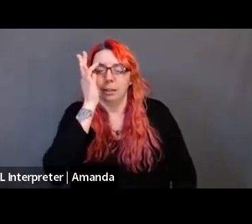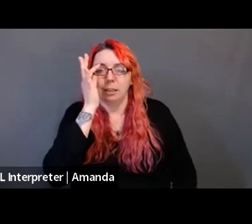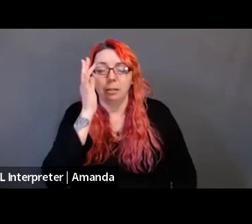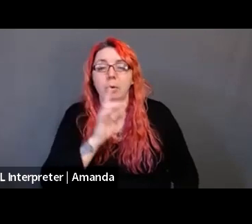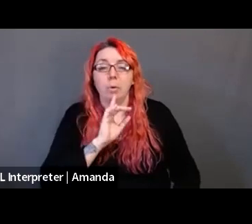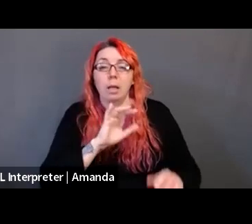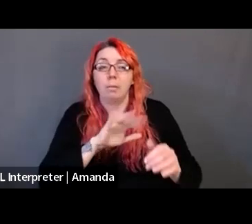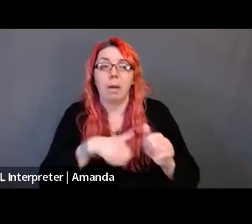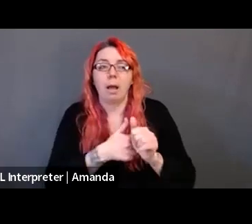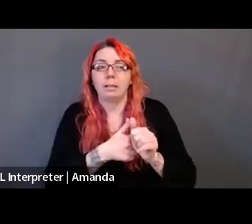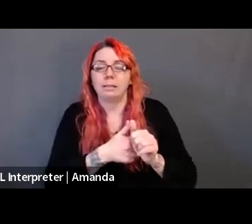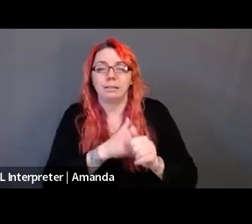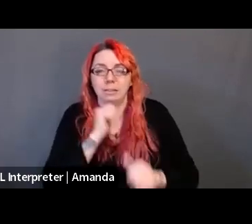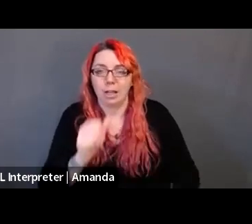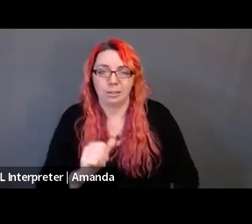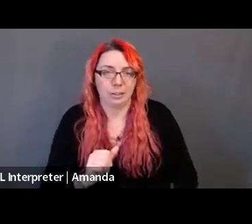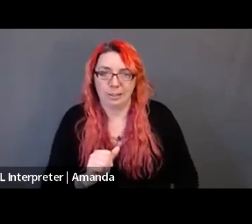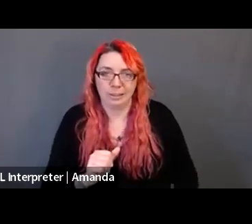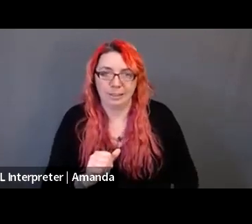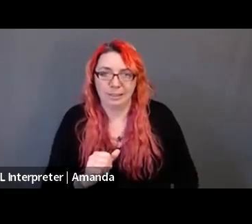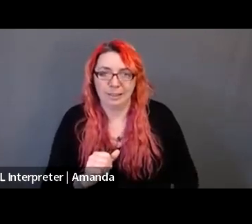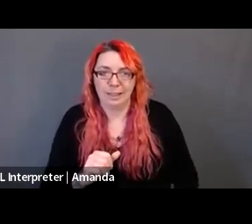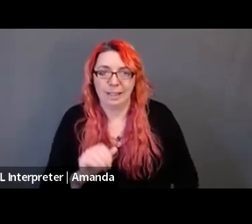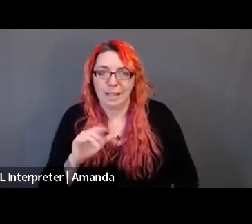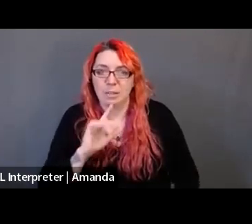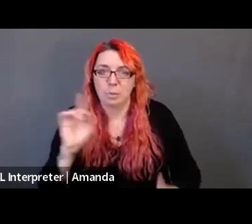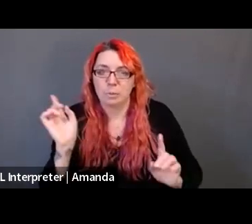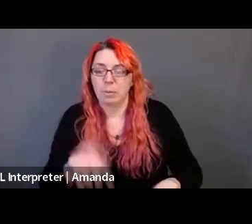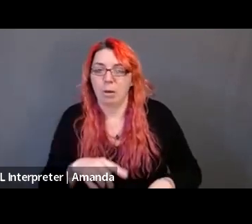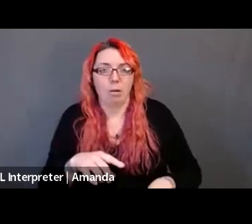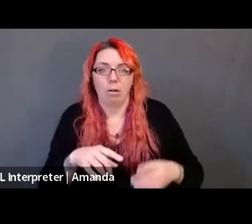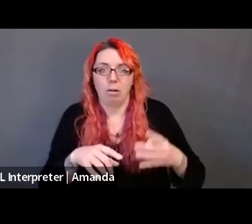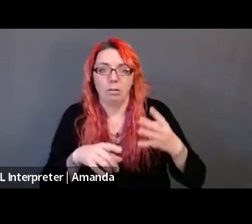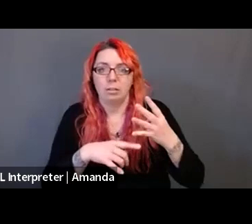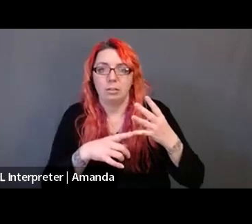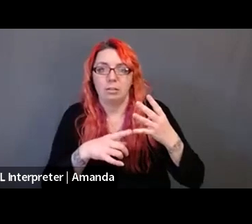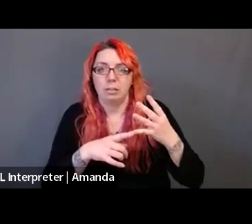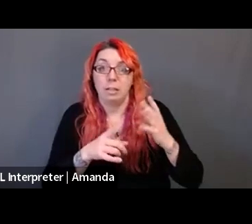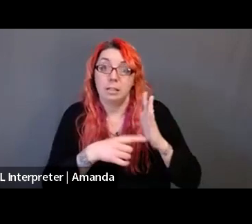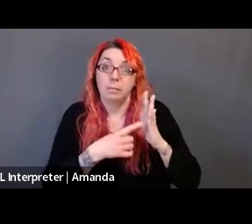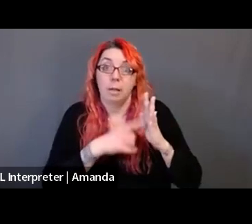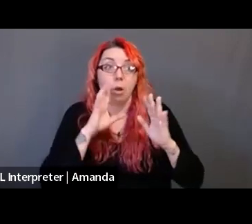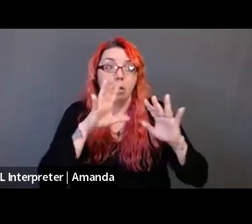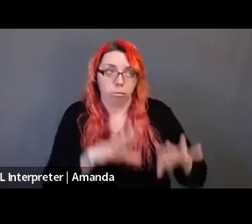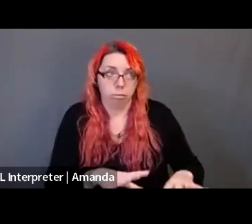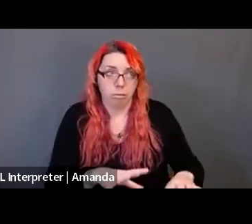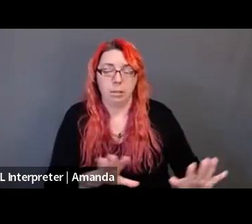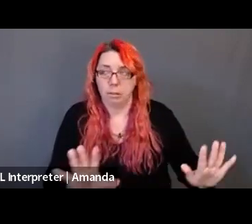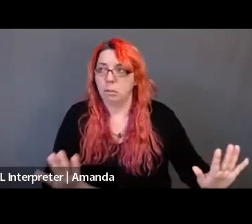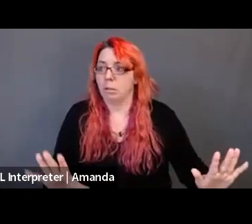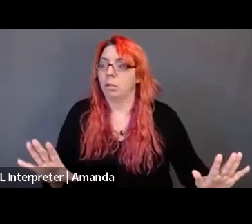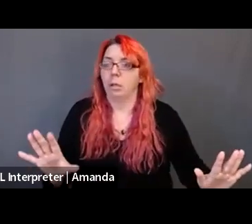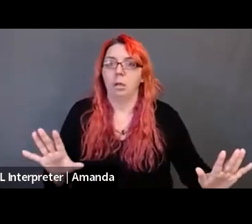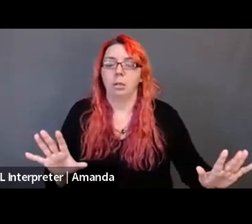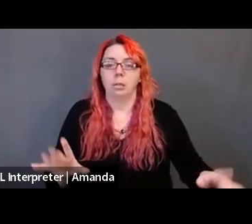it is a response, and sometimes it works and sometimes it doesn't. I'm not sure that answers the question. It's a concept that came up in another Zoom